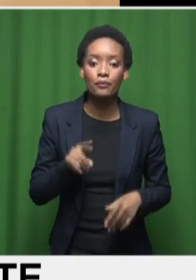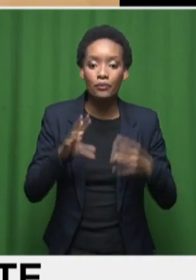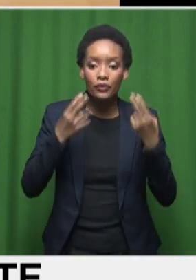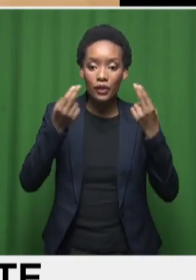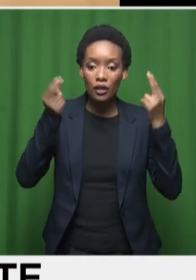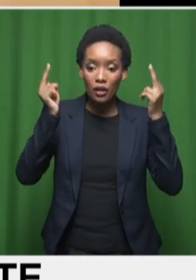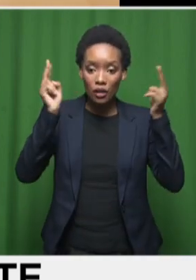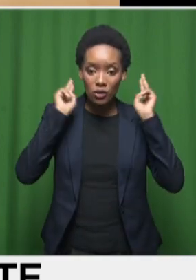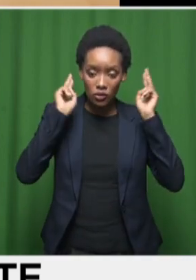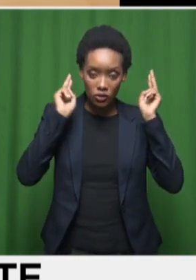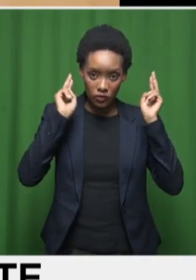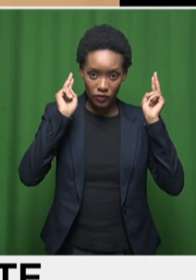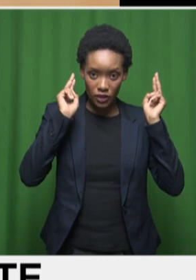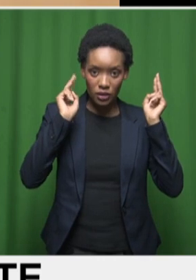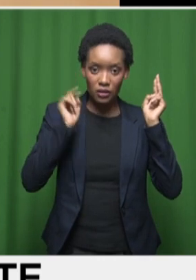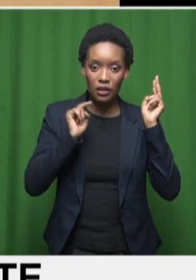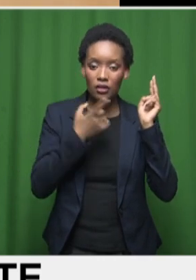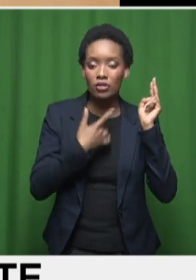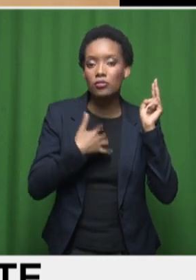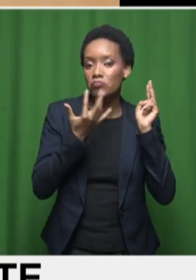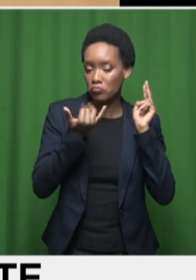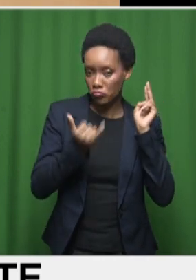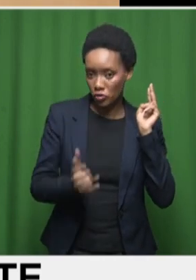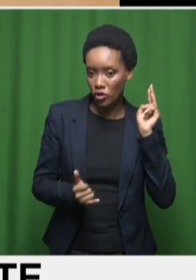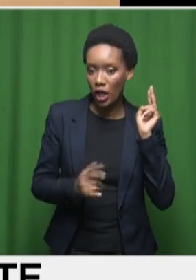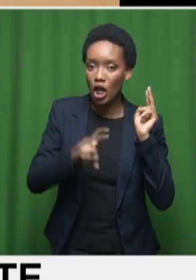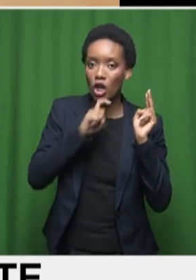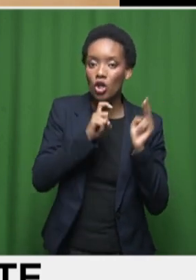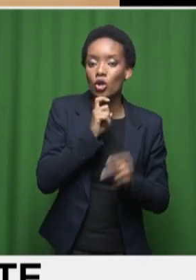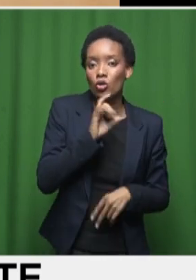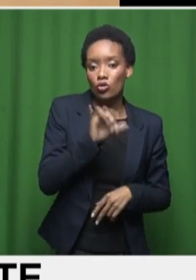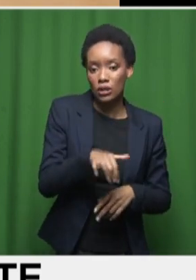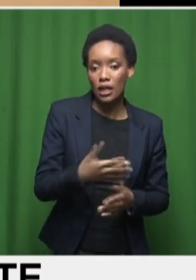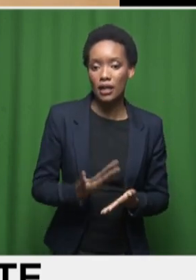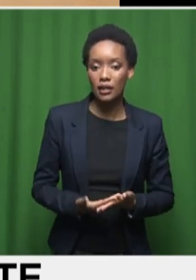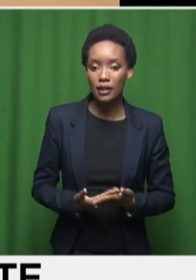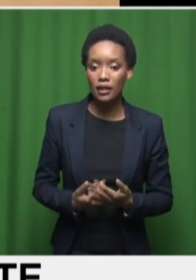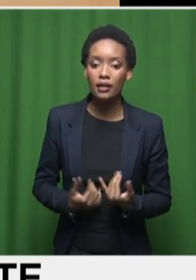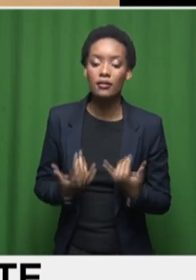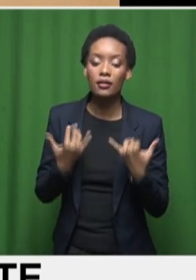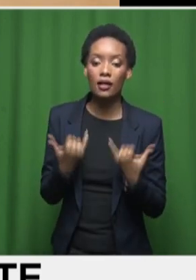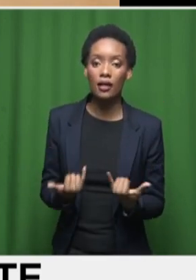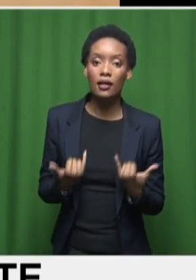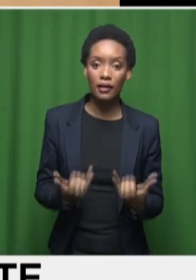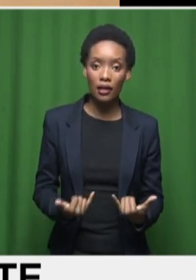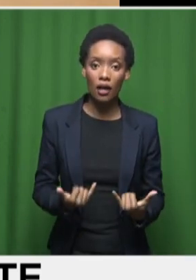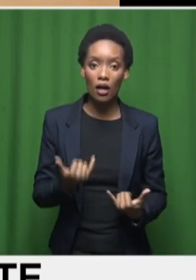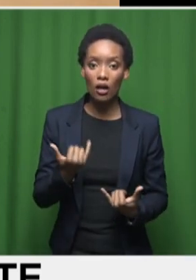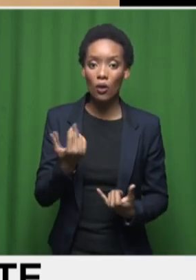for plagiarism check. So now that Turnitin also has a